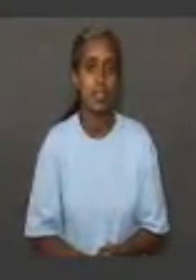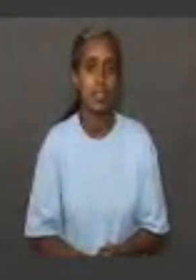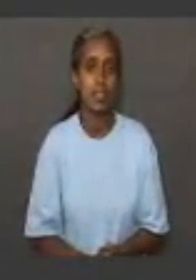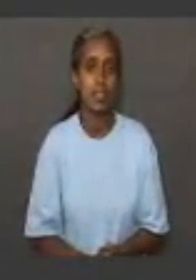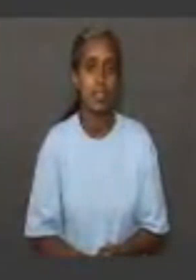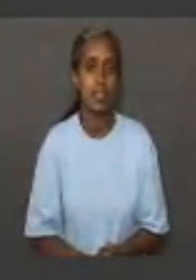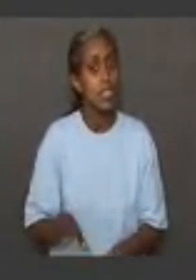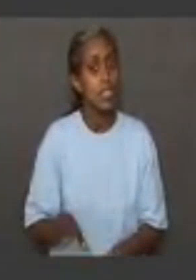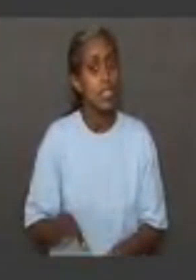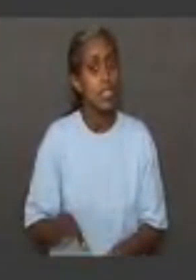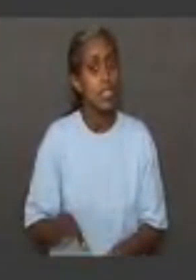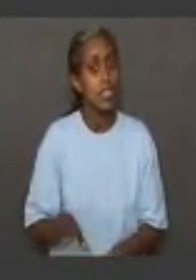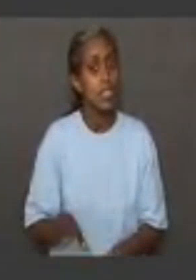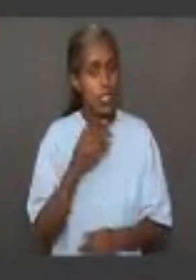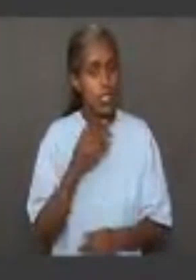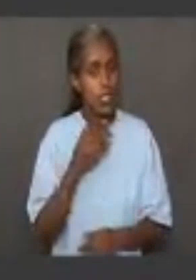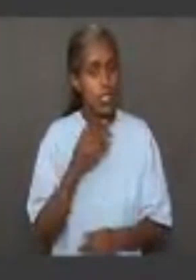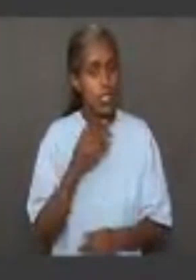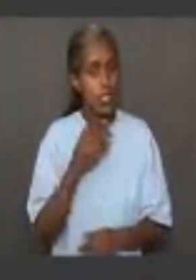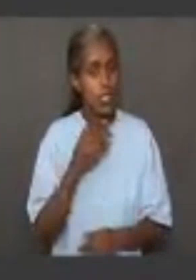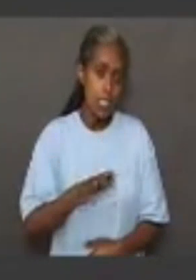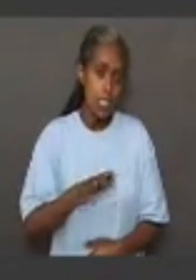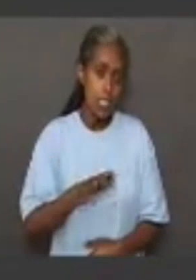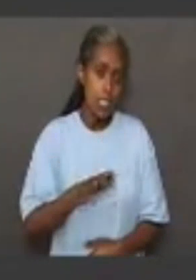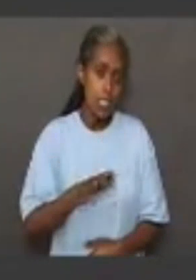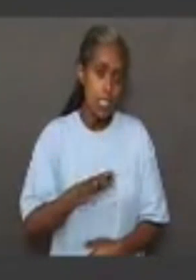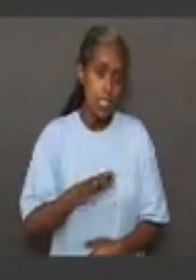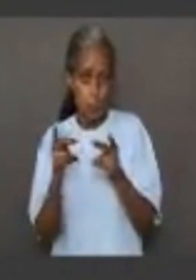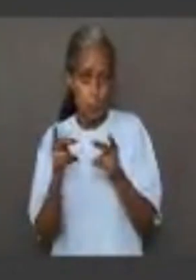Students, please find a partner to work with.